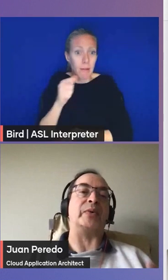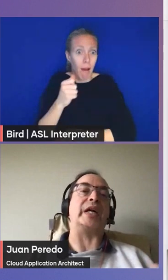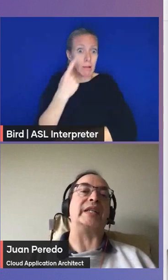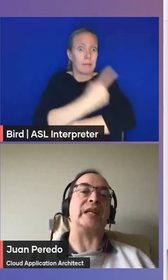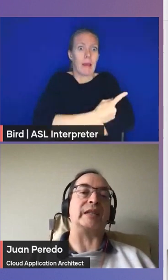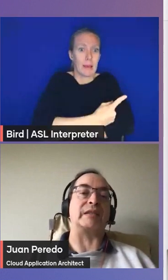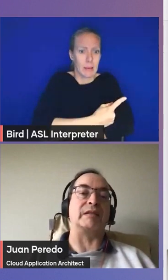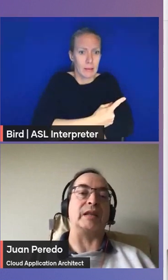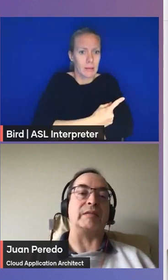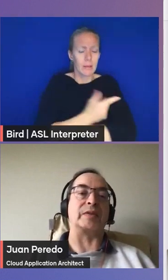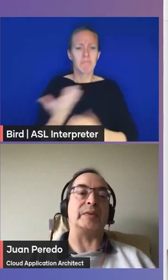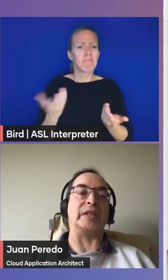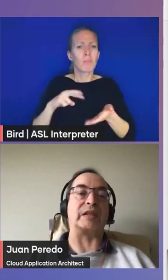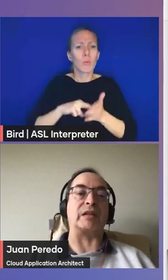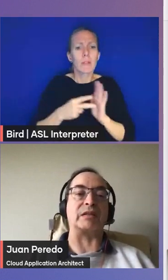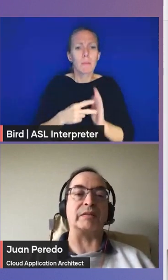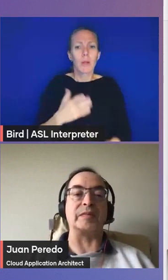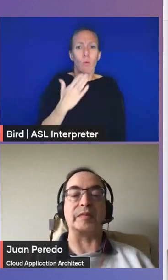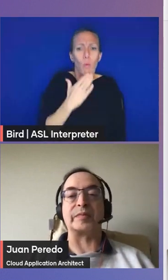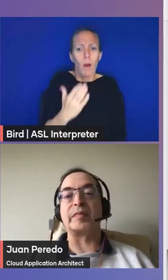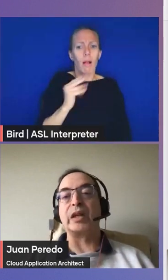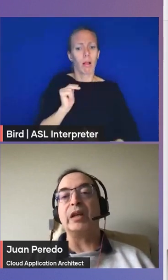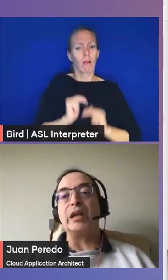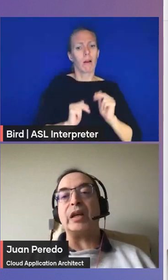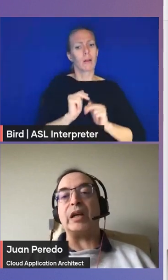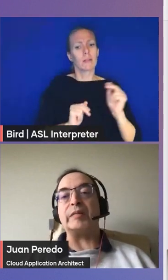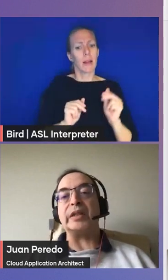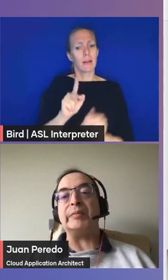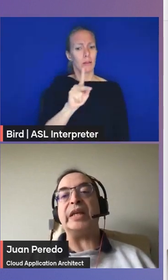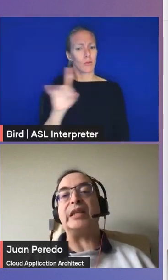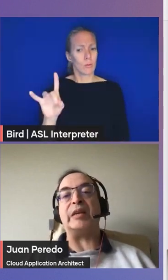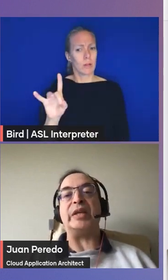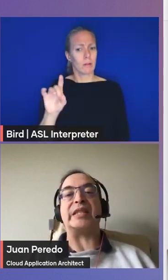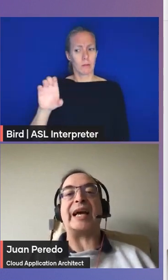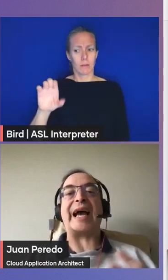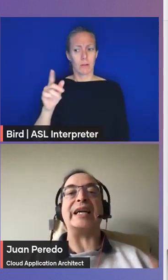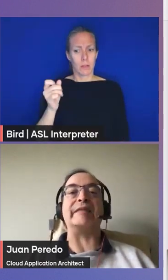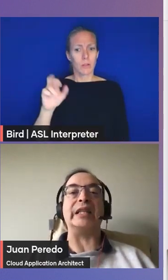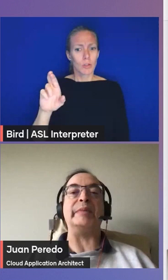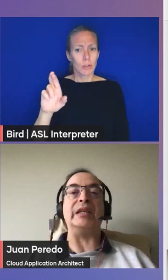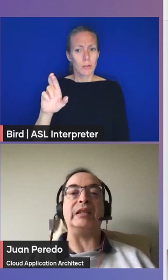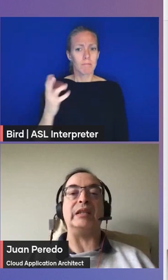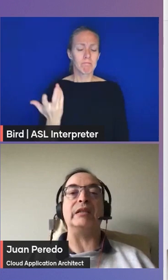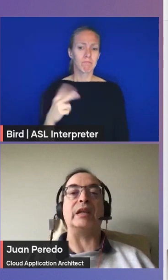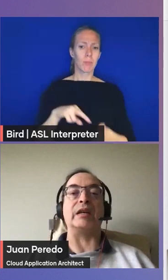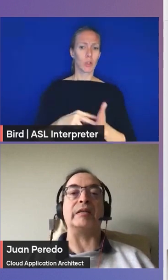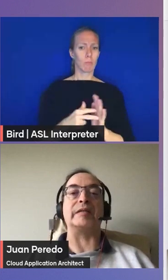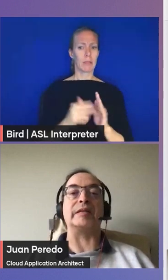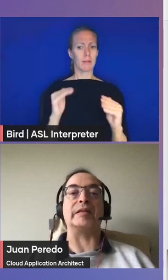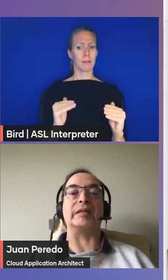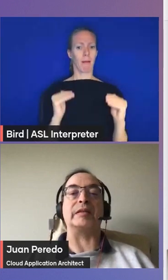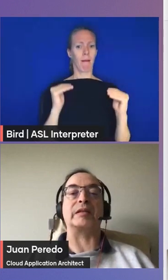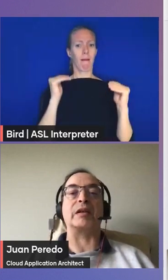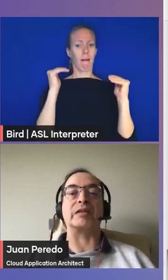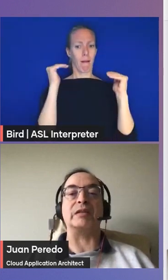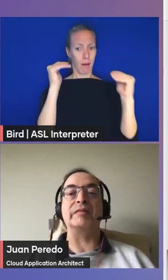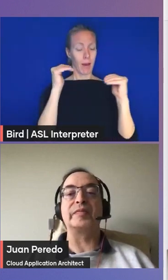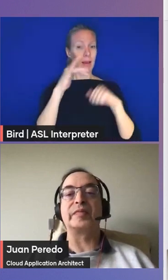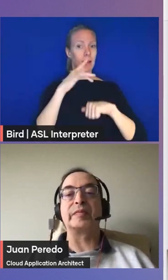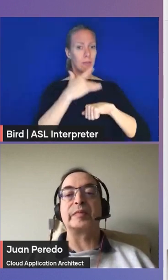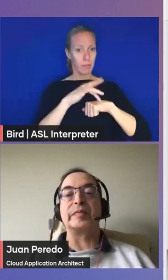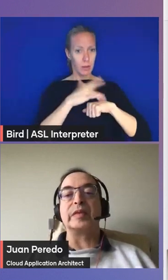by well-architected Kubernetes cluster? It basically means a high availability